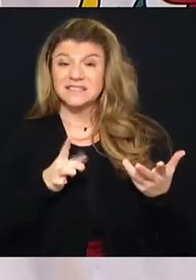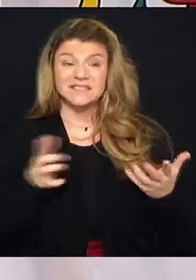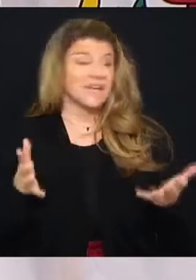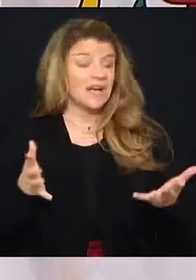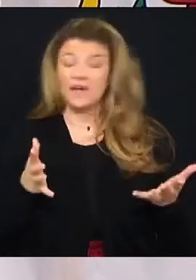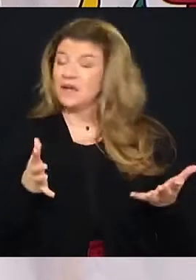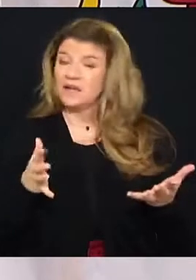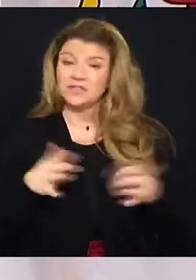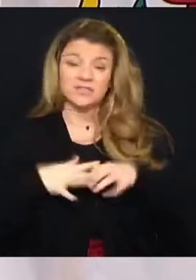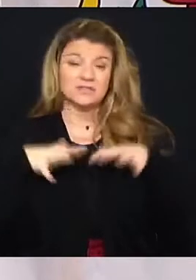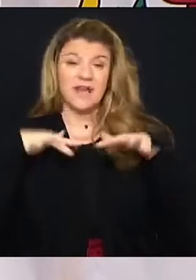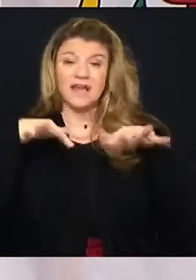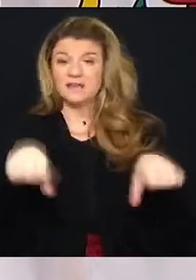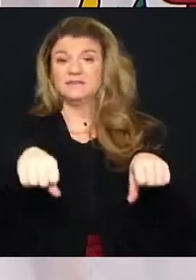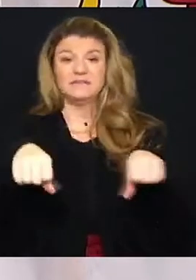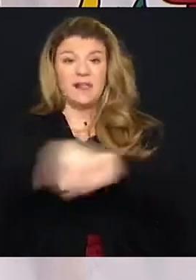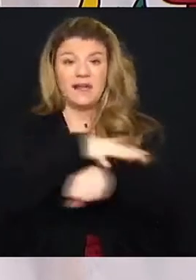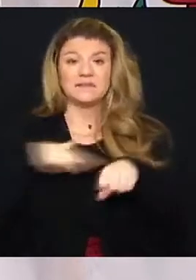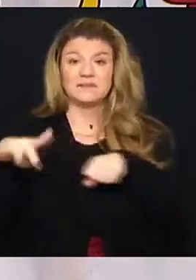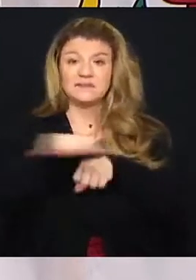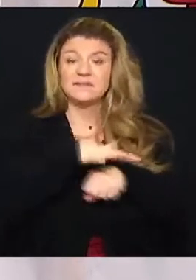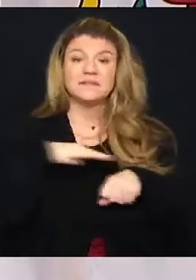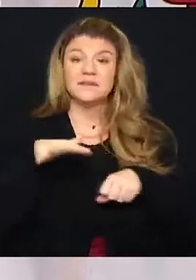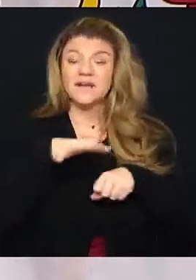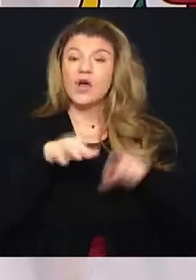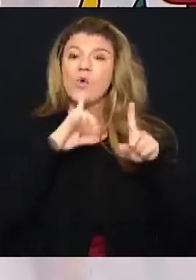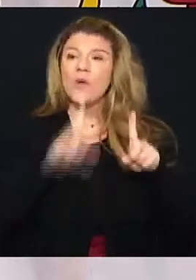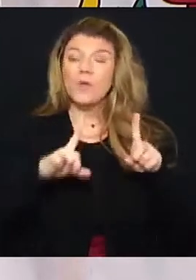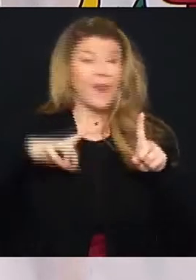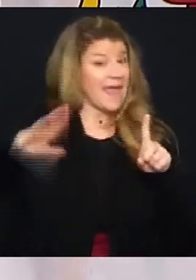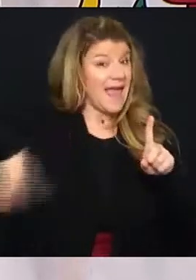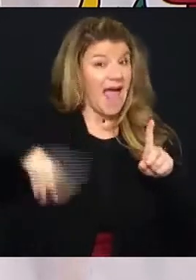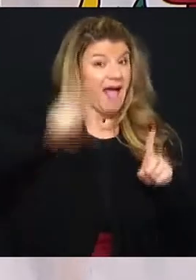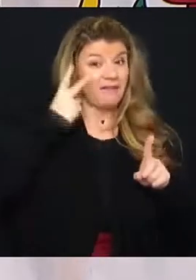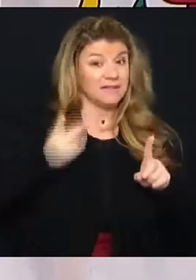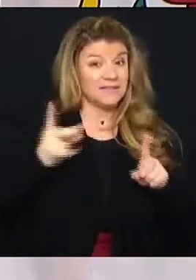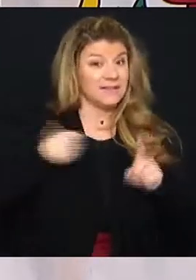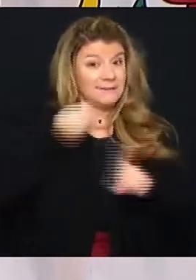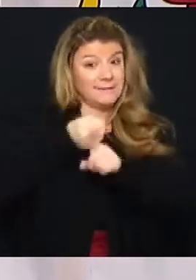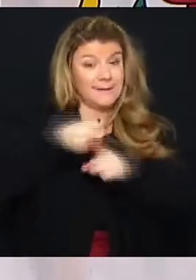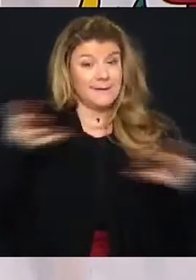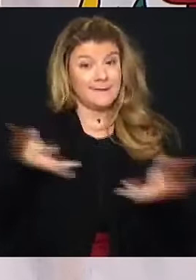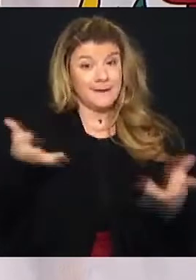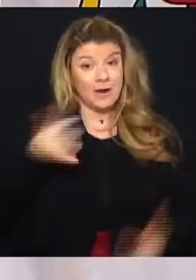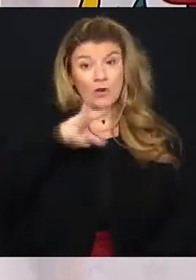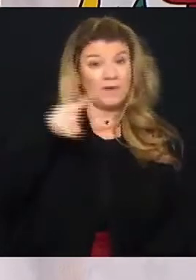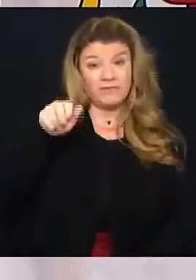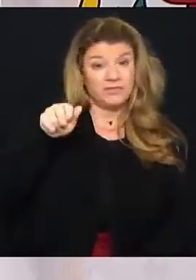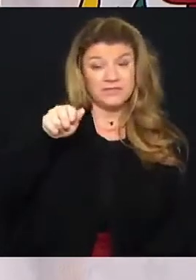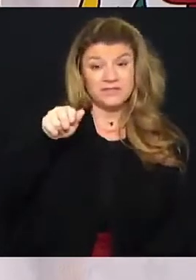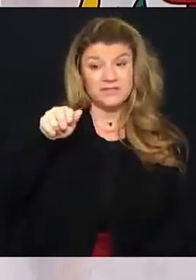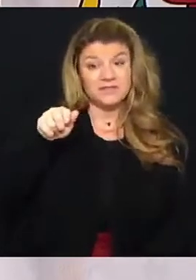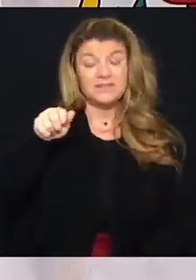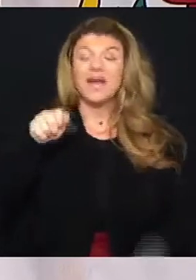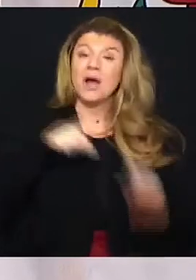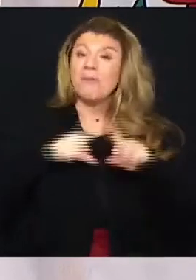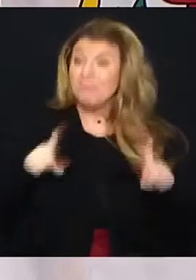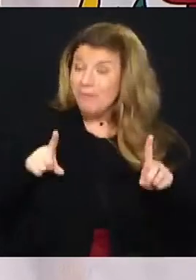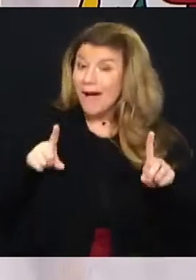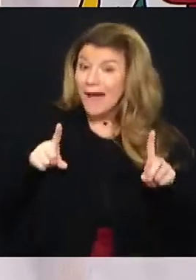sweeping across this land. We really haven't seen it yet in West Virginia, but we have